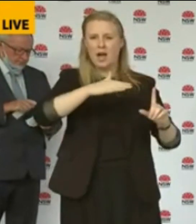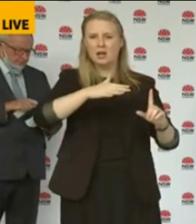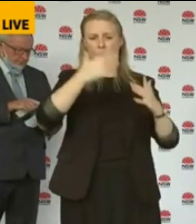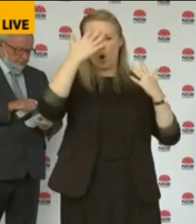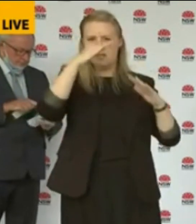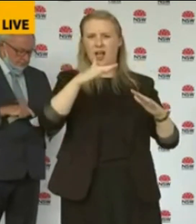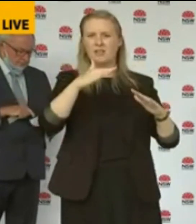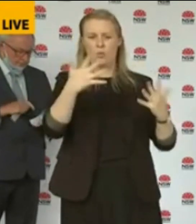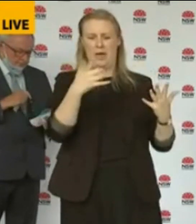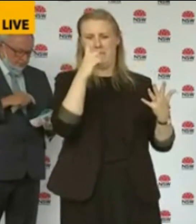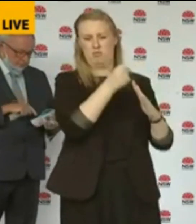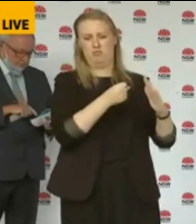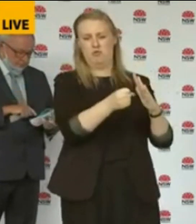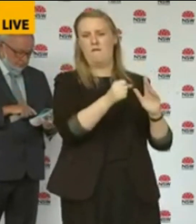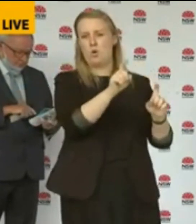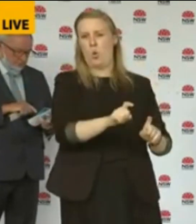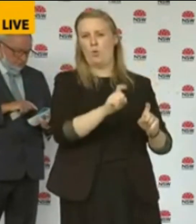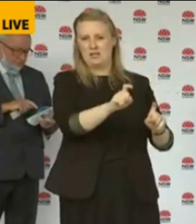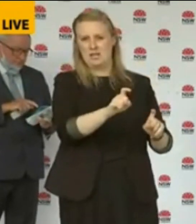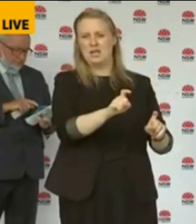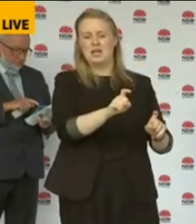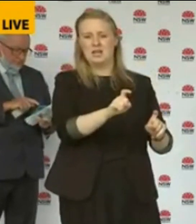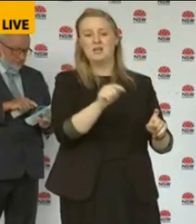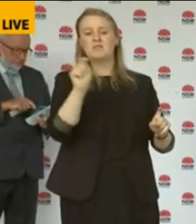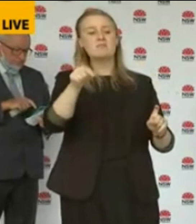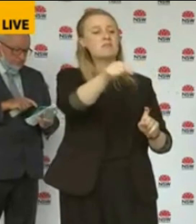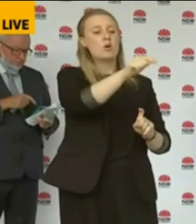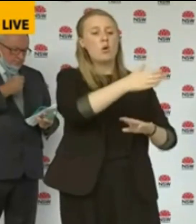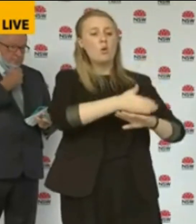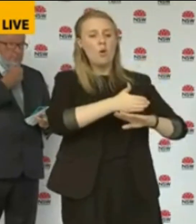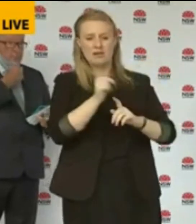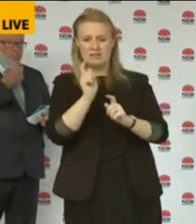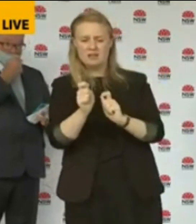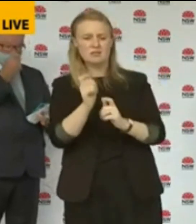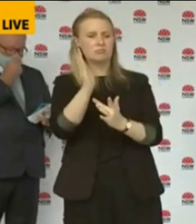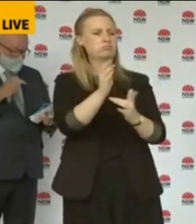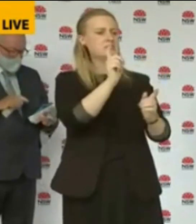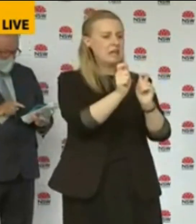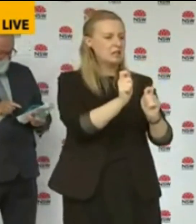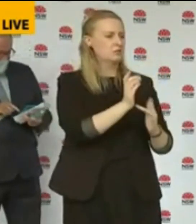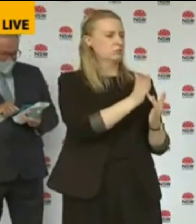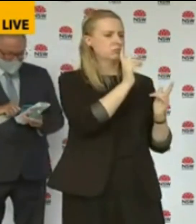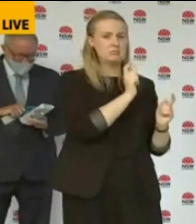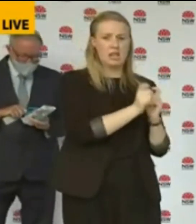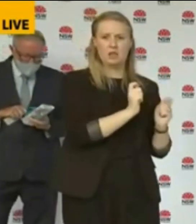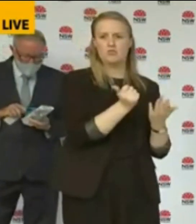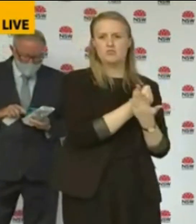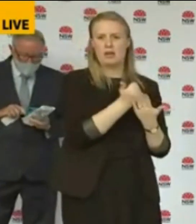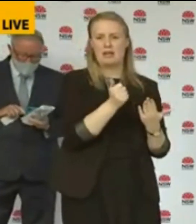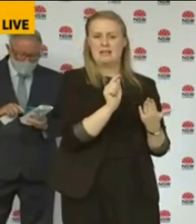And I'd just again like to acknowledge the work of the laboratories in developing a salivary test, which makes that daily